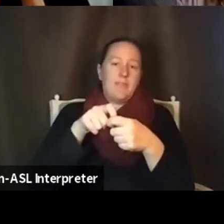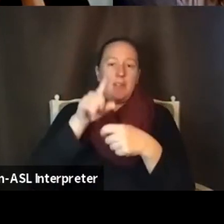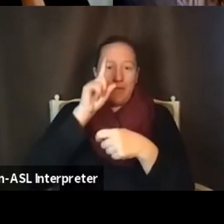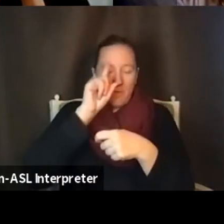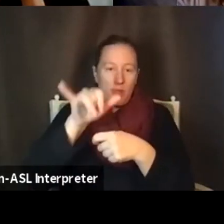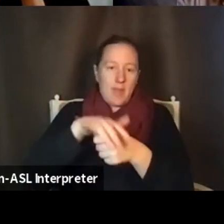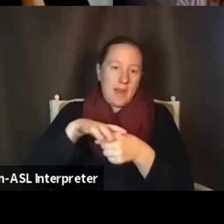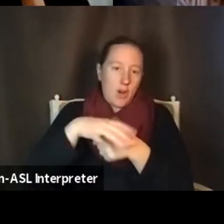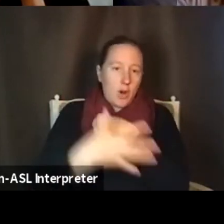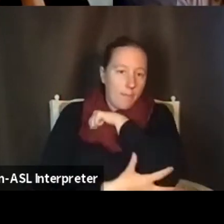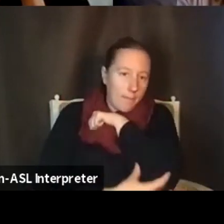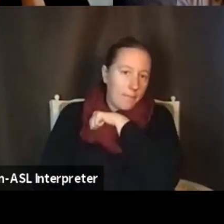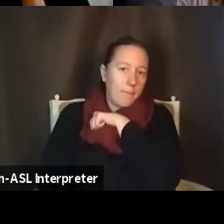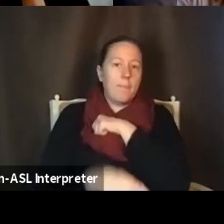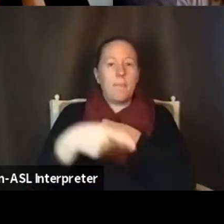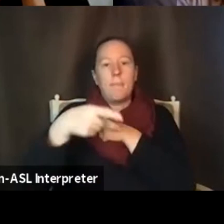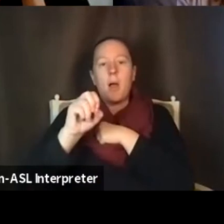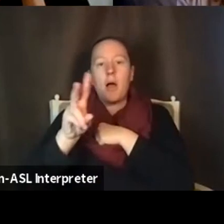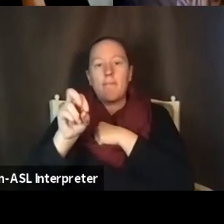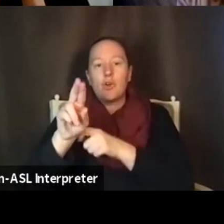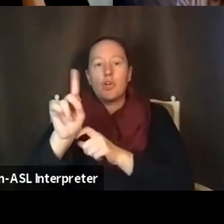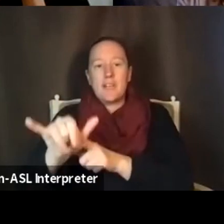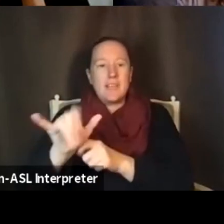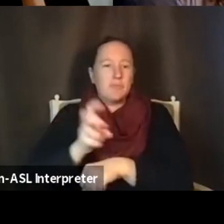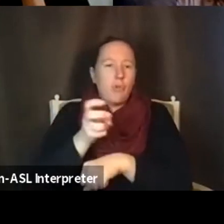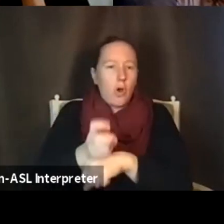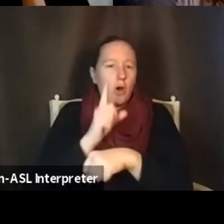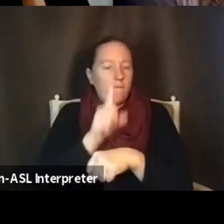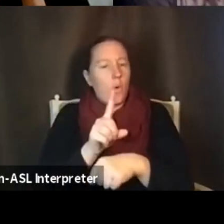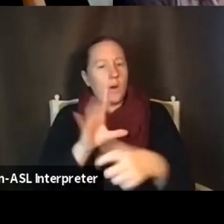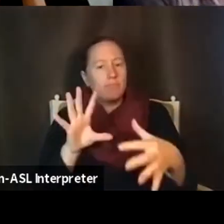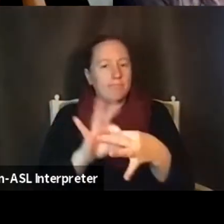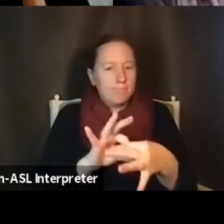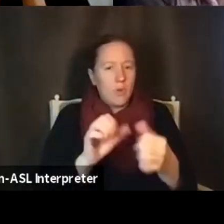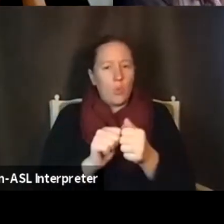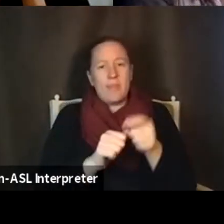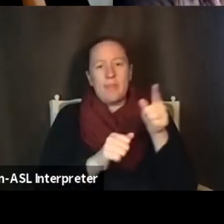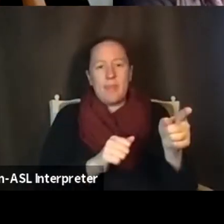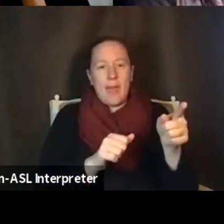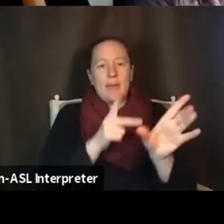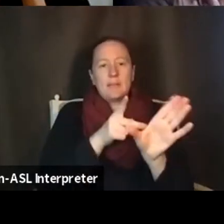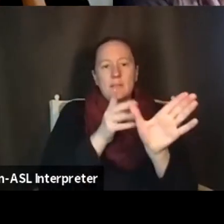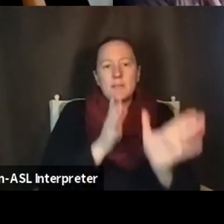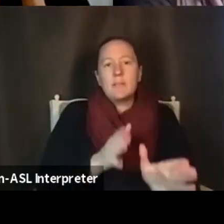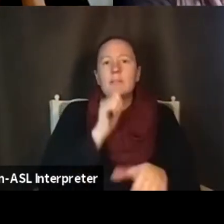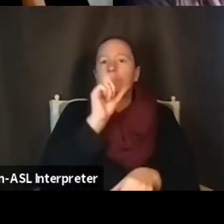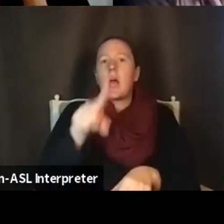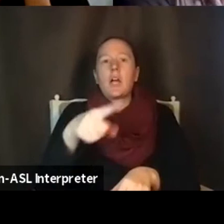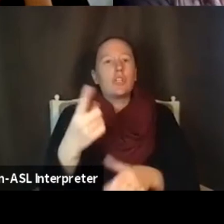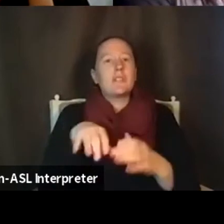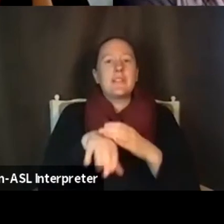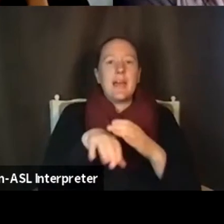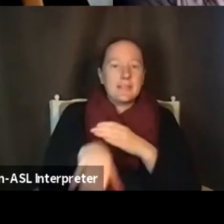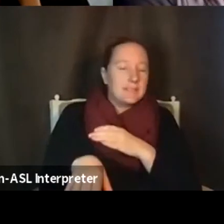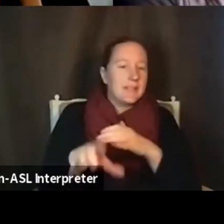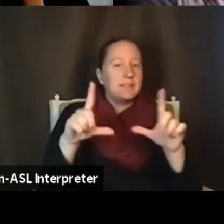there is no way for the individual to engage with them. So I think we have to think about telehealth more than just access or licensure, but